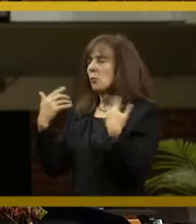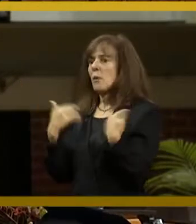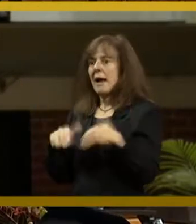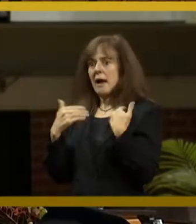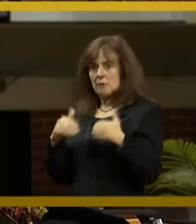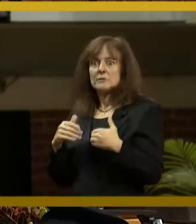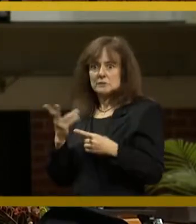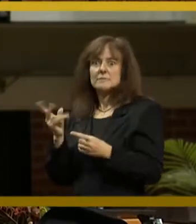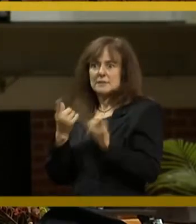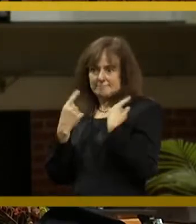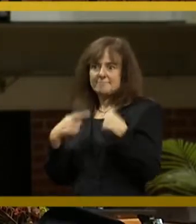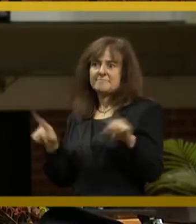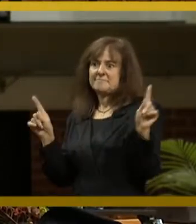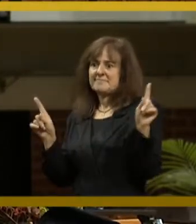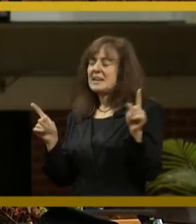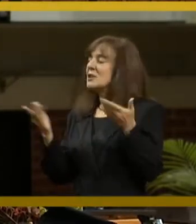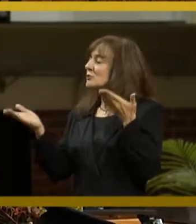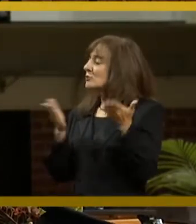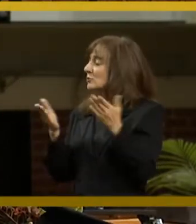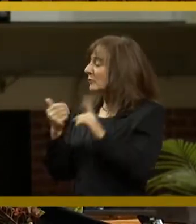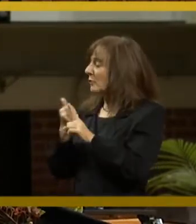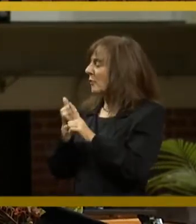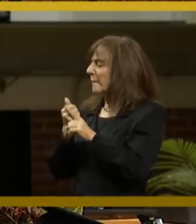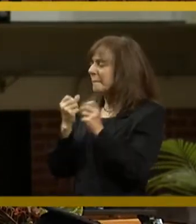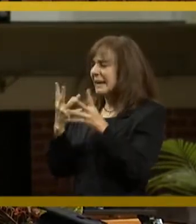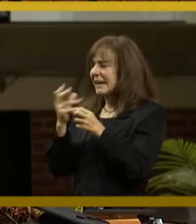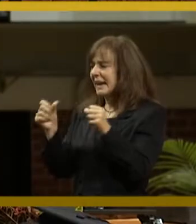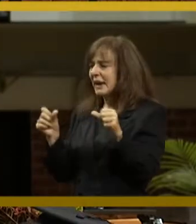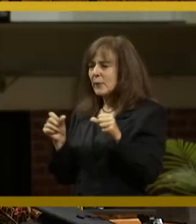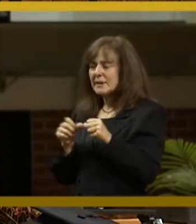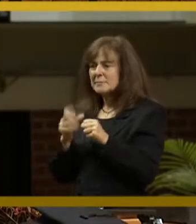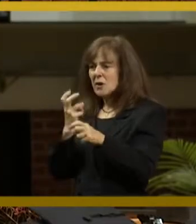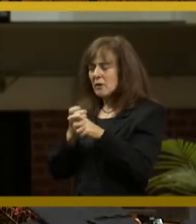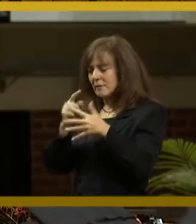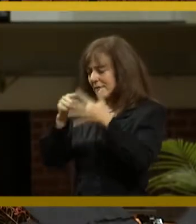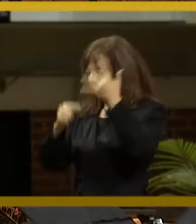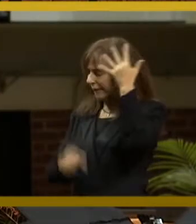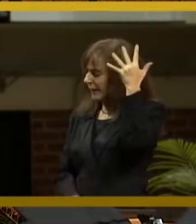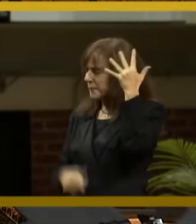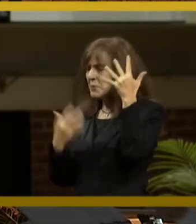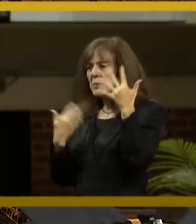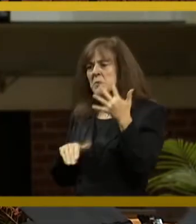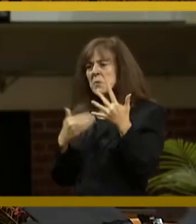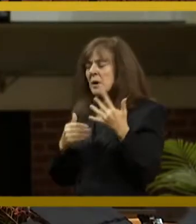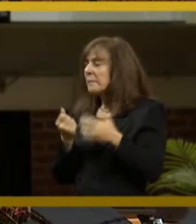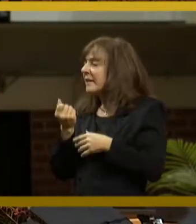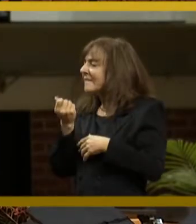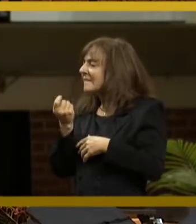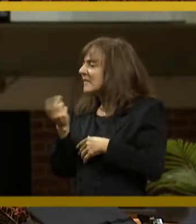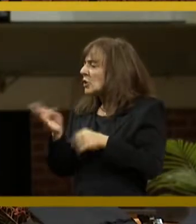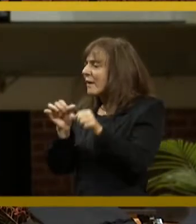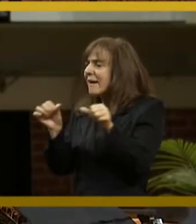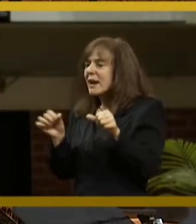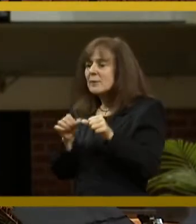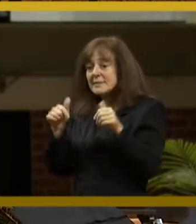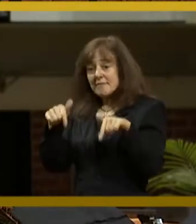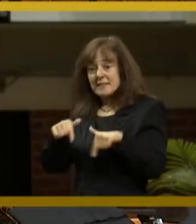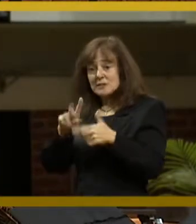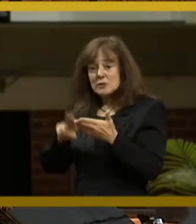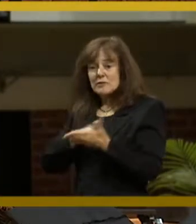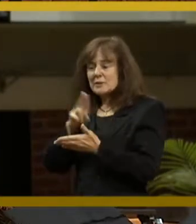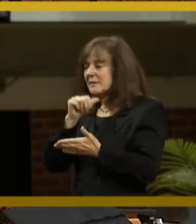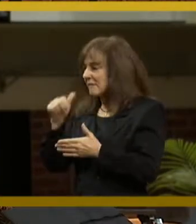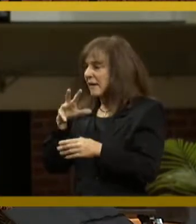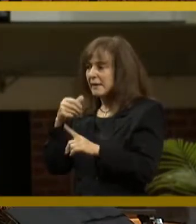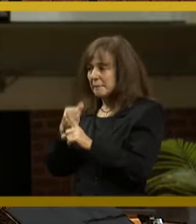ever. Ann had served her alma mater in so many areas, it'd be hard to name them all. There are very few areas of this university she has